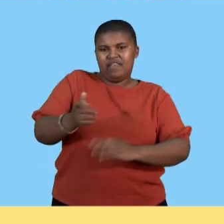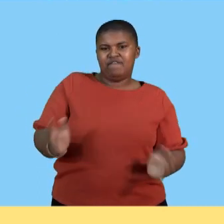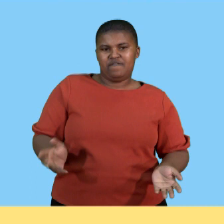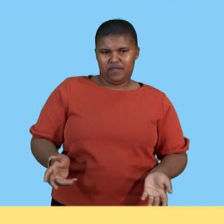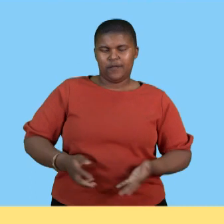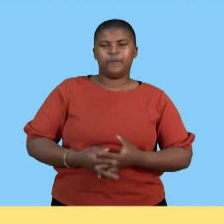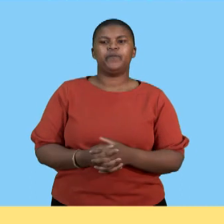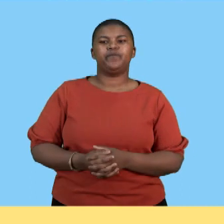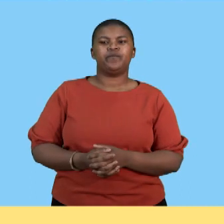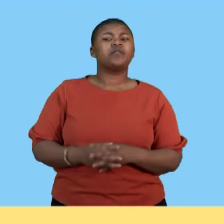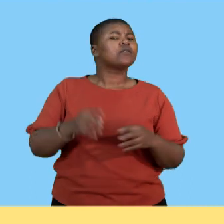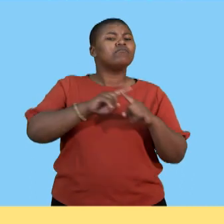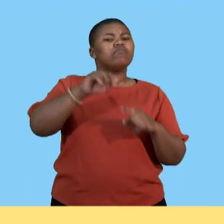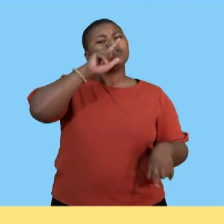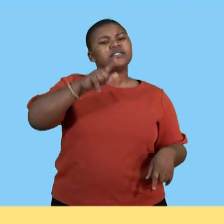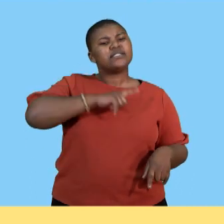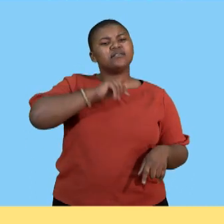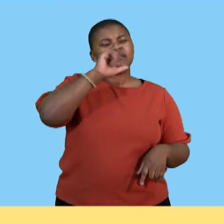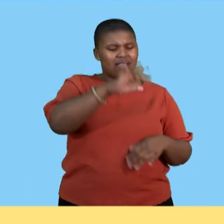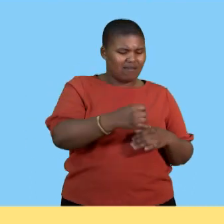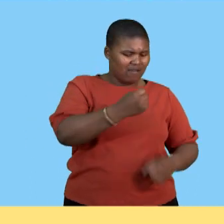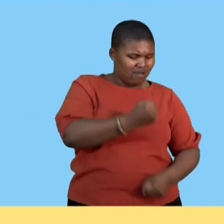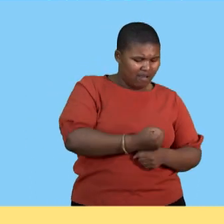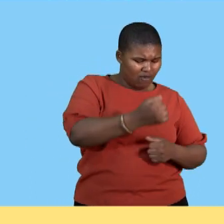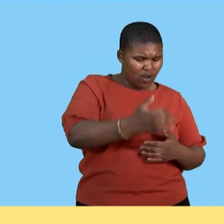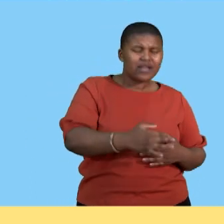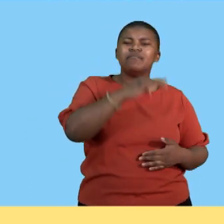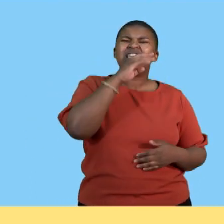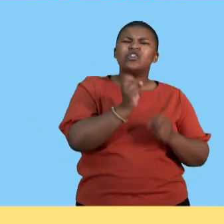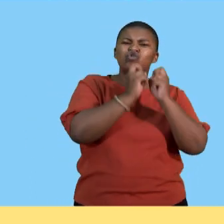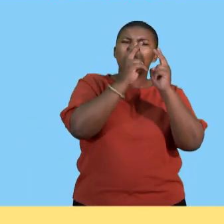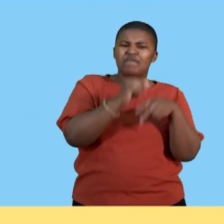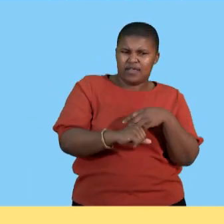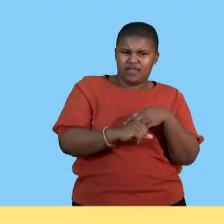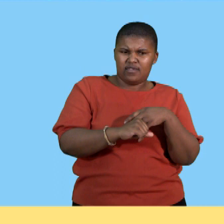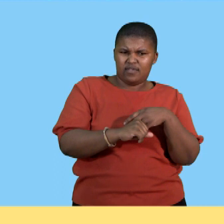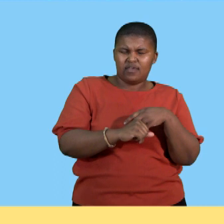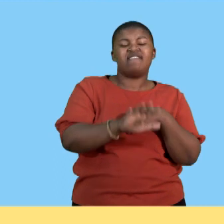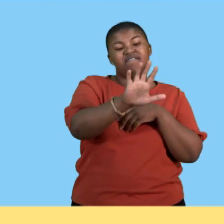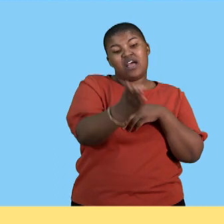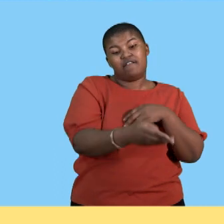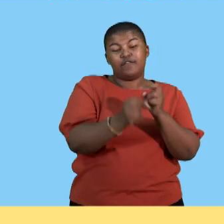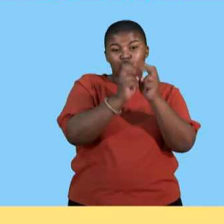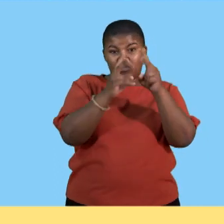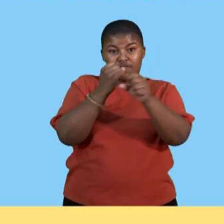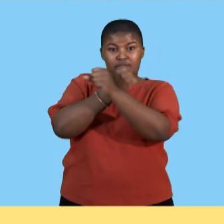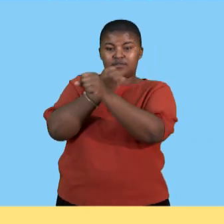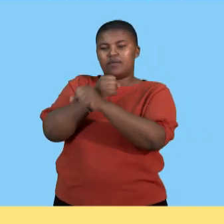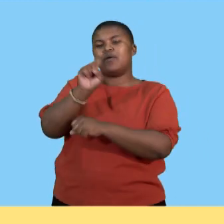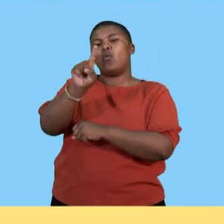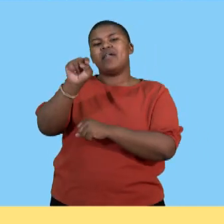5 months, but we are told this is annual. That means 12 months. 5 over 12 multiplied by